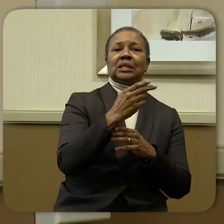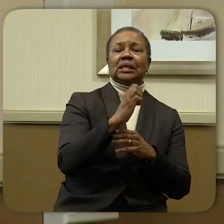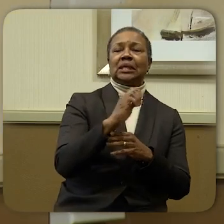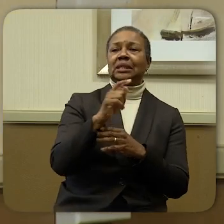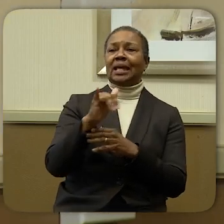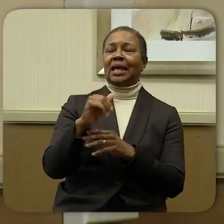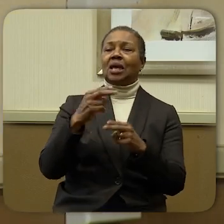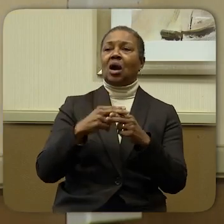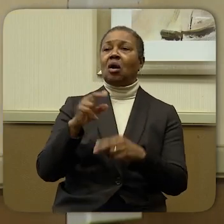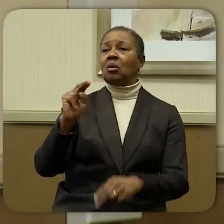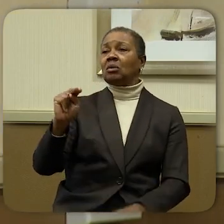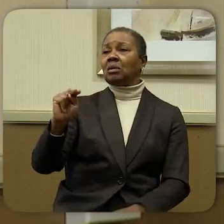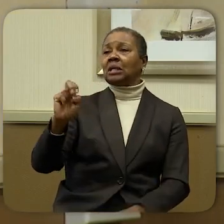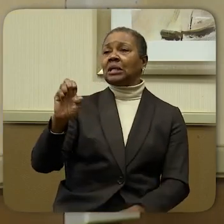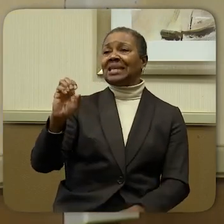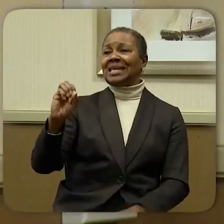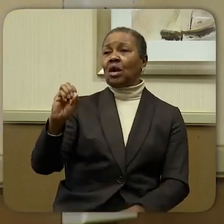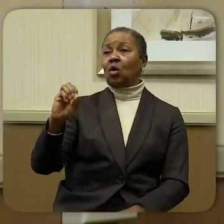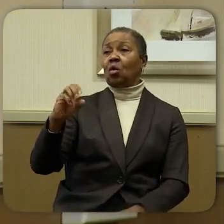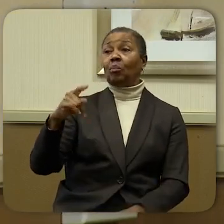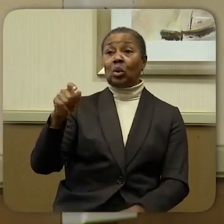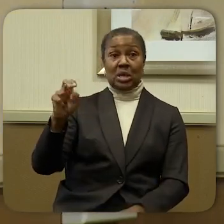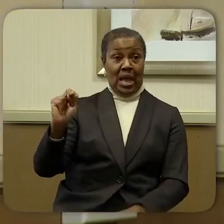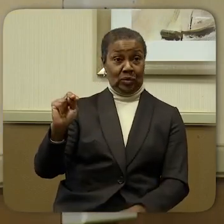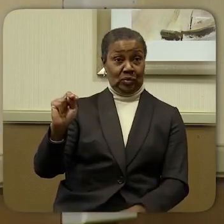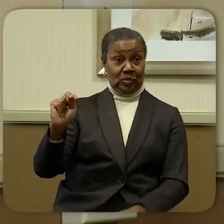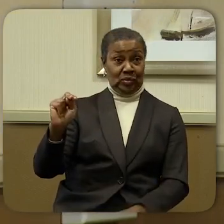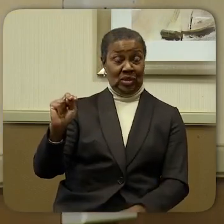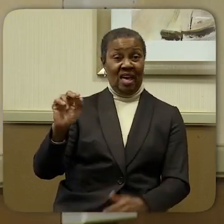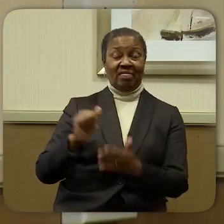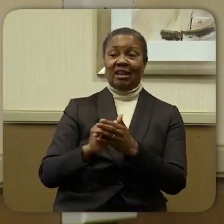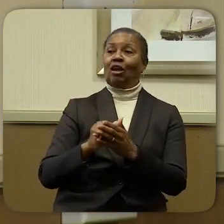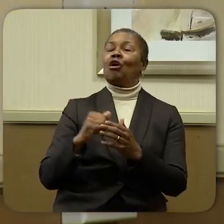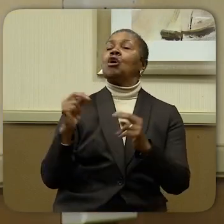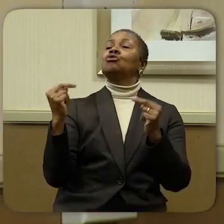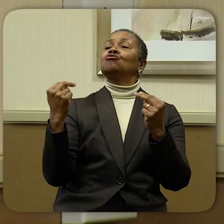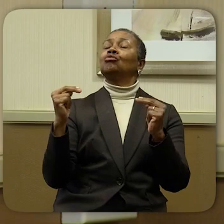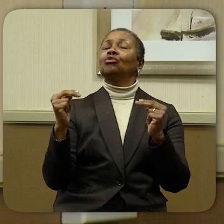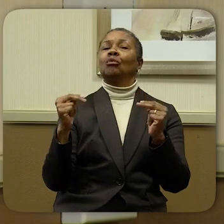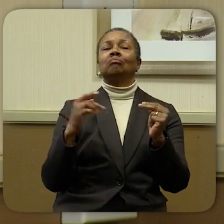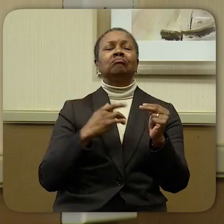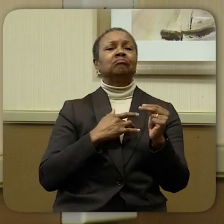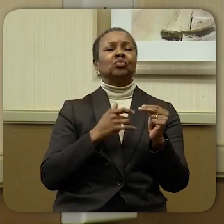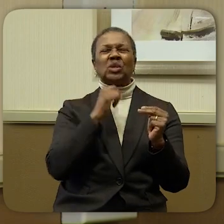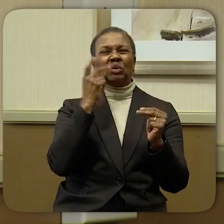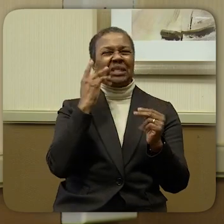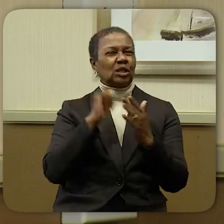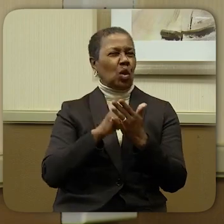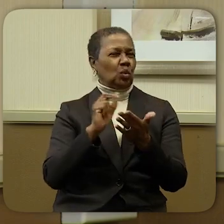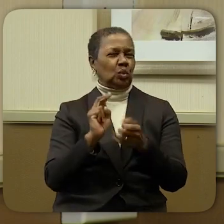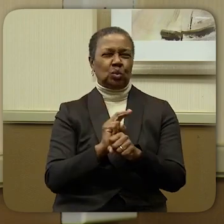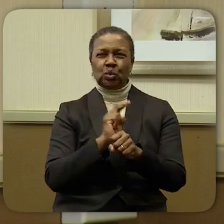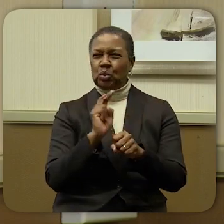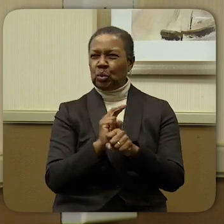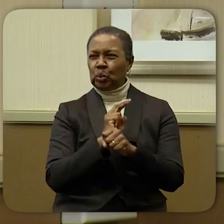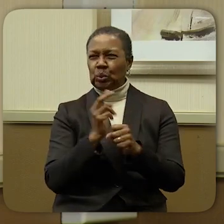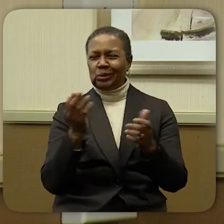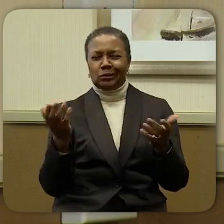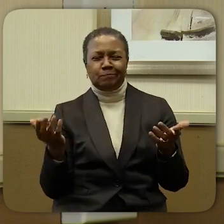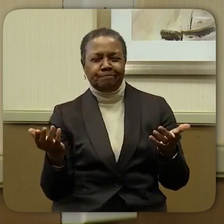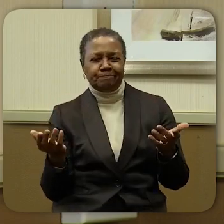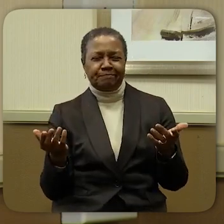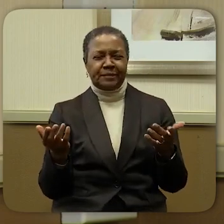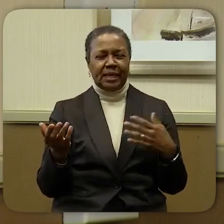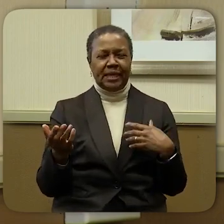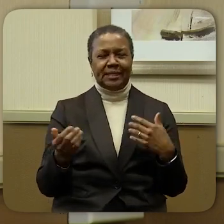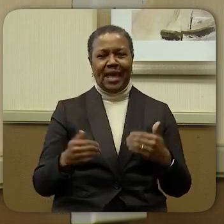that we call neopronouns, that there's other different gender-neutral pronouns that exist, but typically we're not seeing those used in